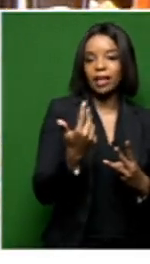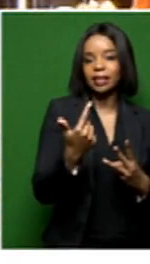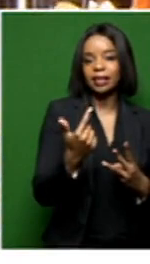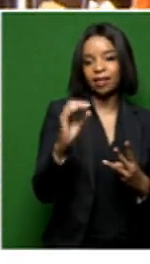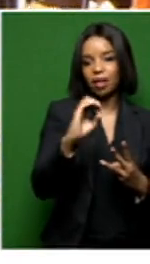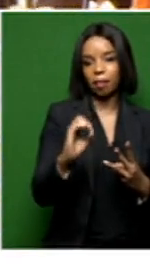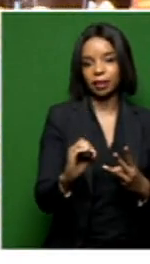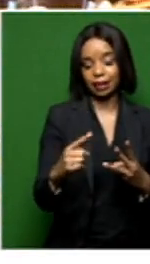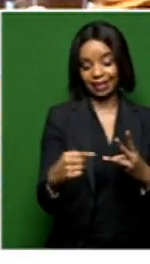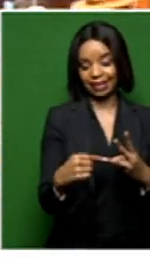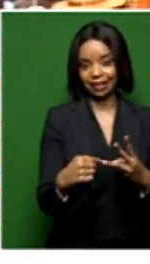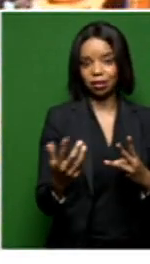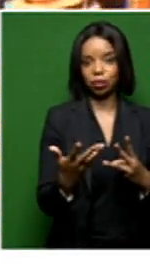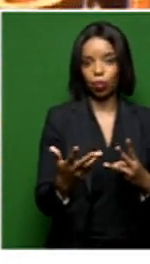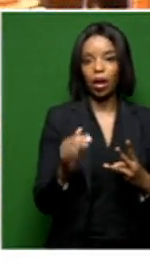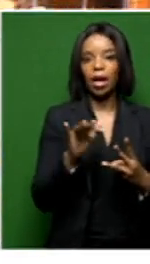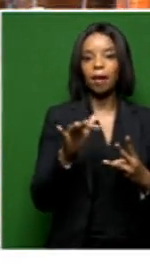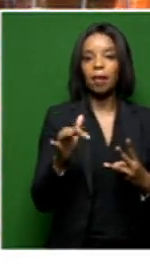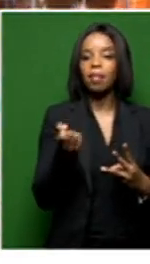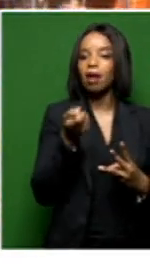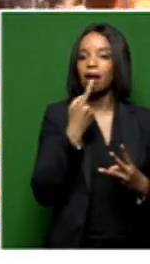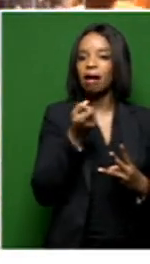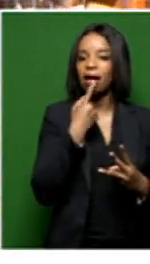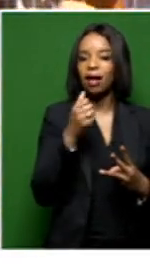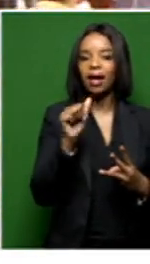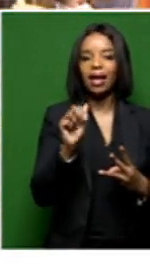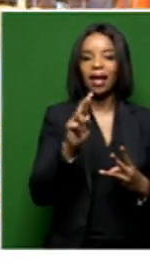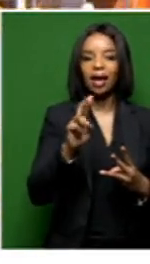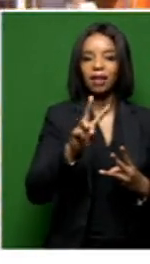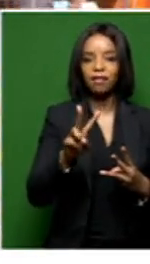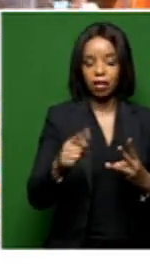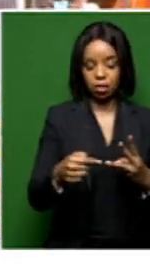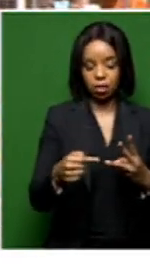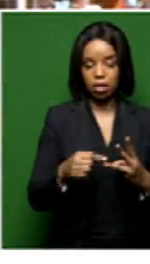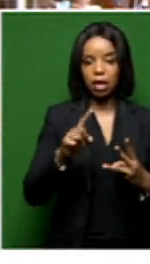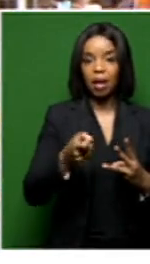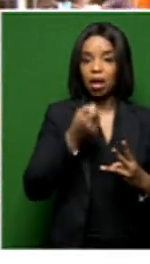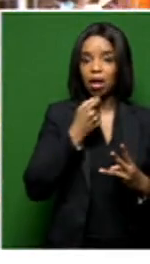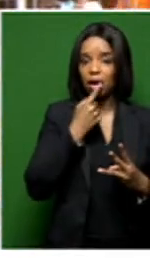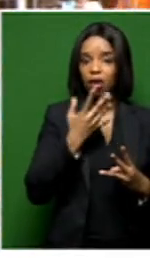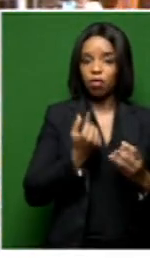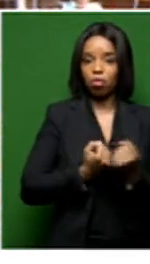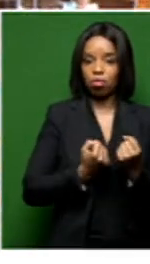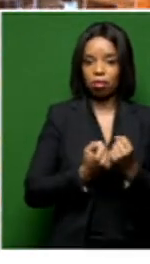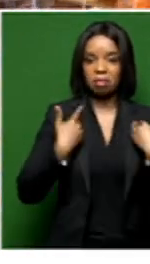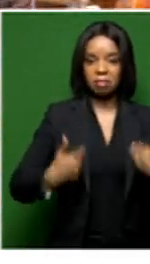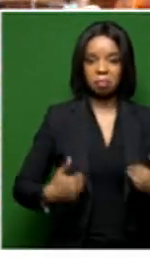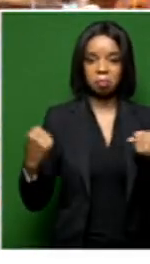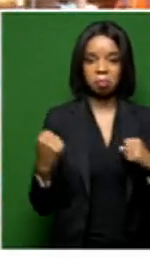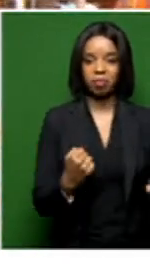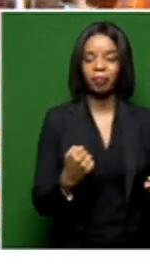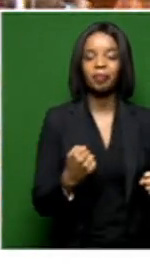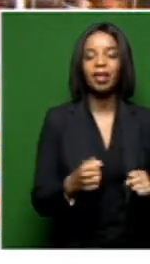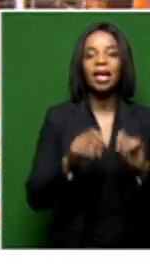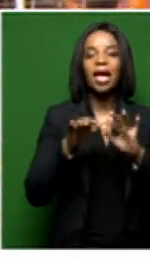where the 90% of those who are on ARVs must get their viral loads suppressed. The initiation of those who